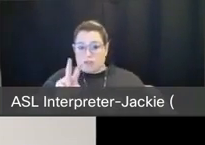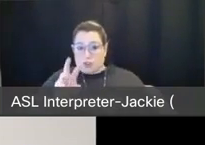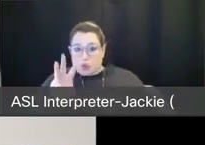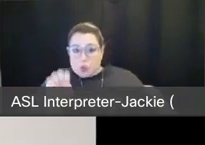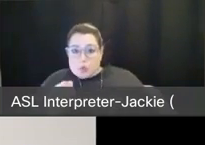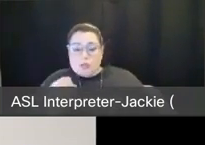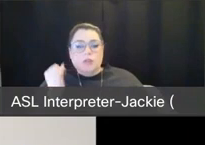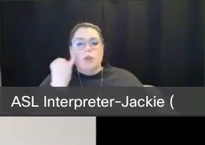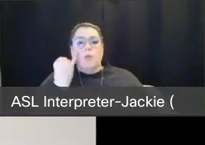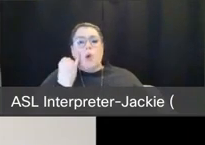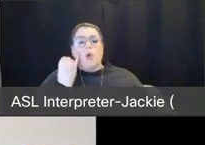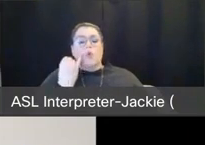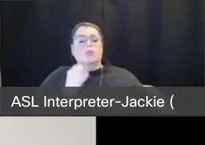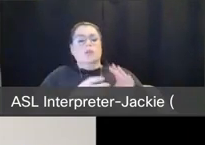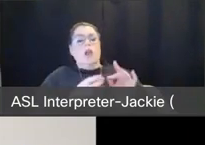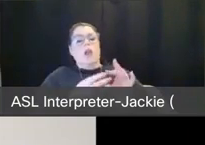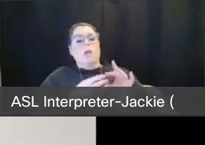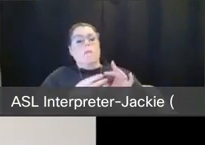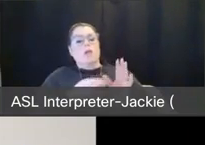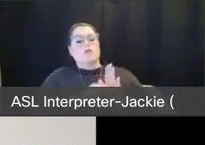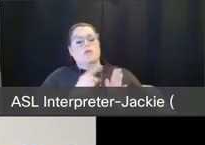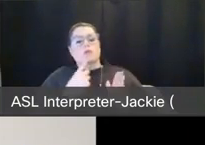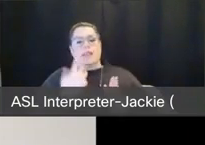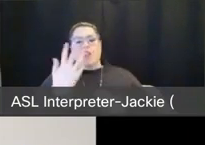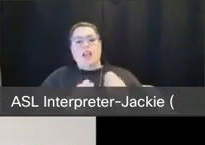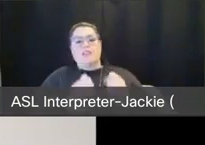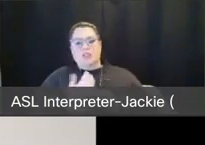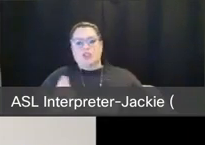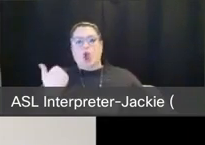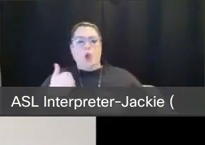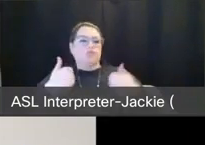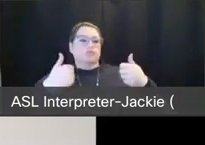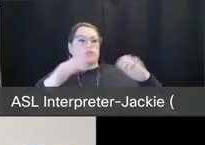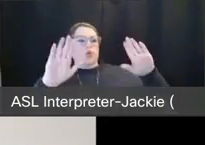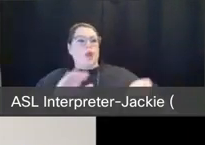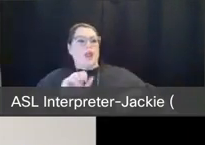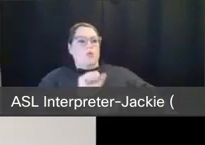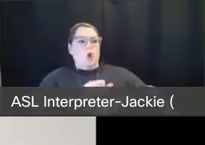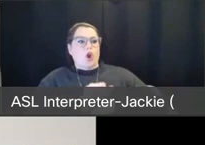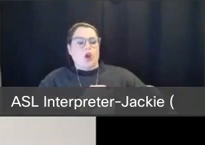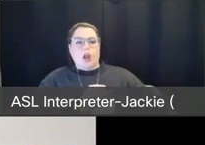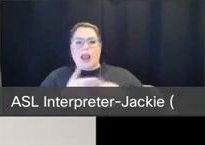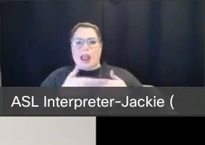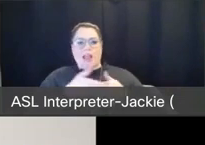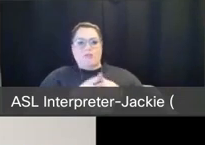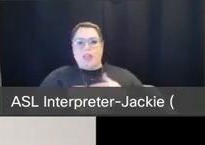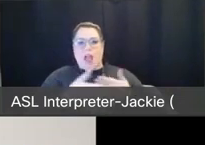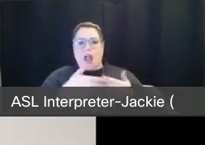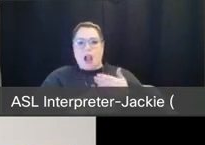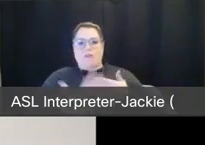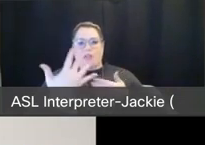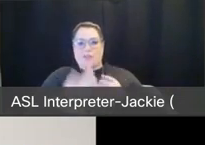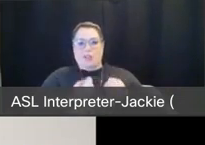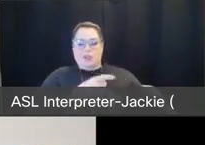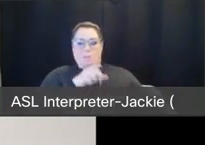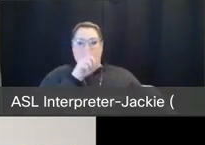says, hey, this company did great work for me 5 years ago, it's a little bit of what have you done for me lately? And so it's really important to